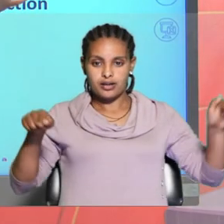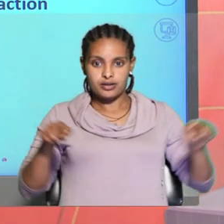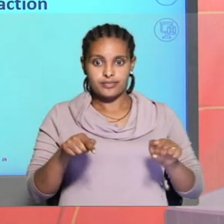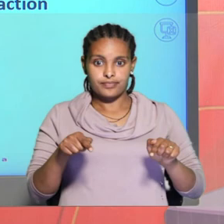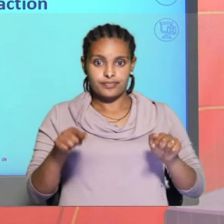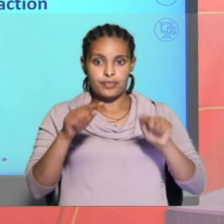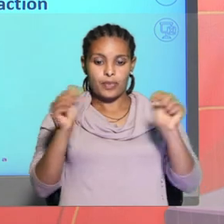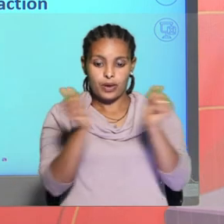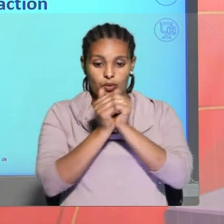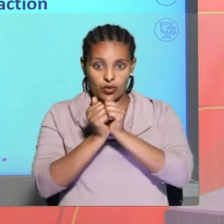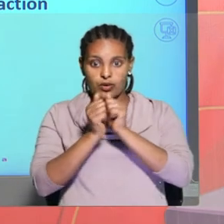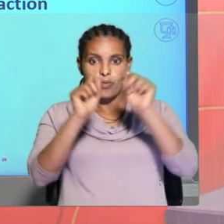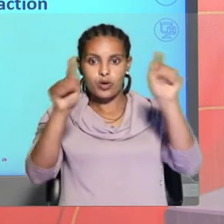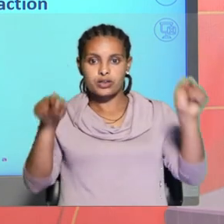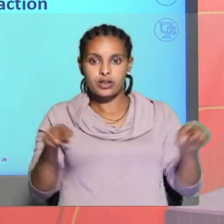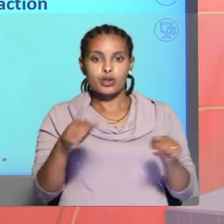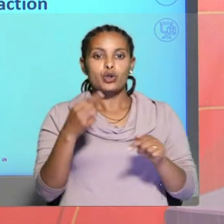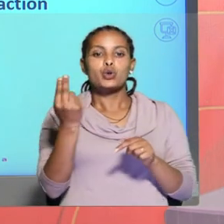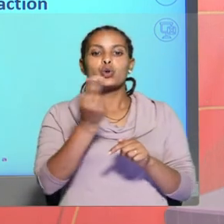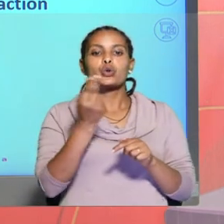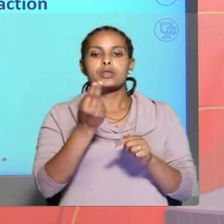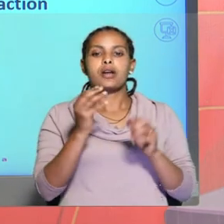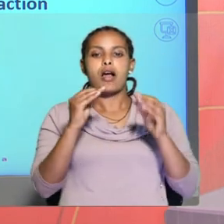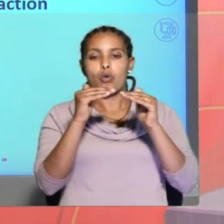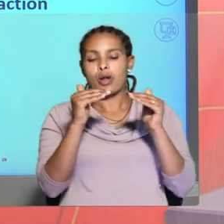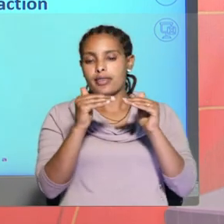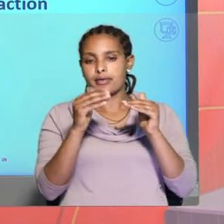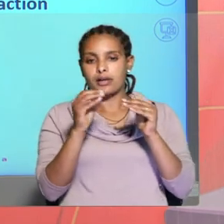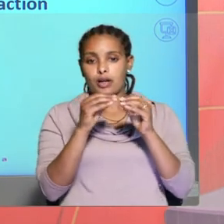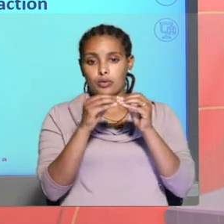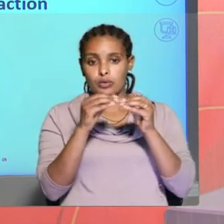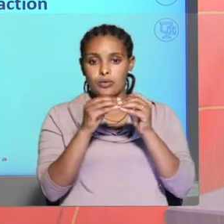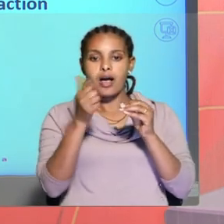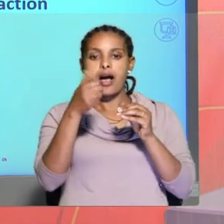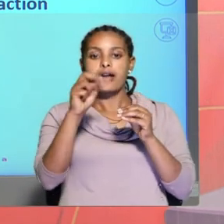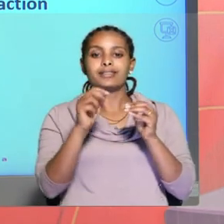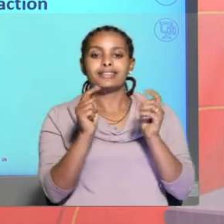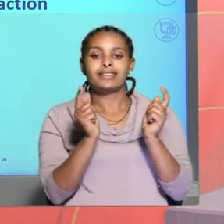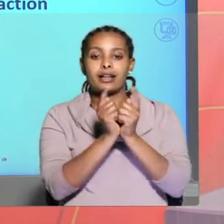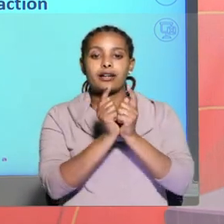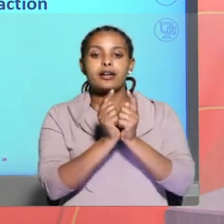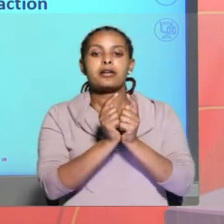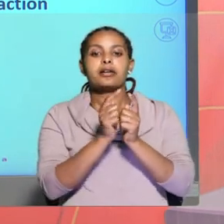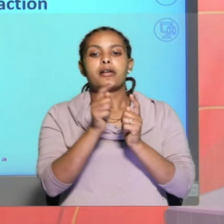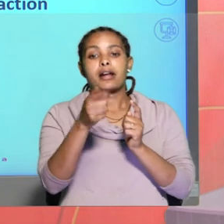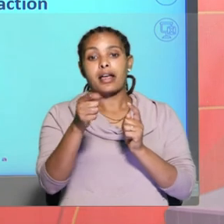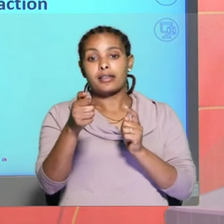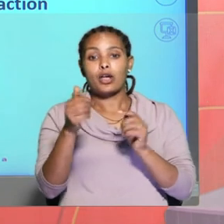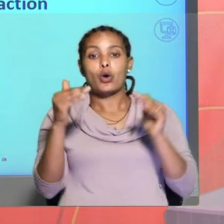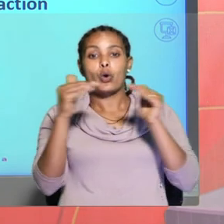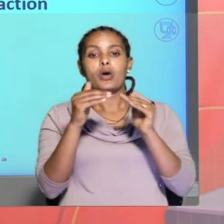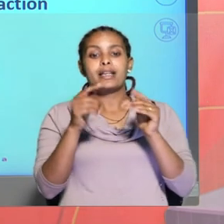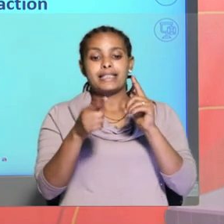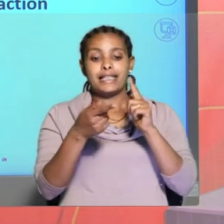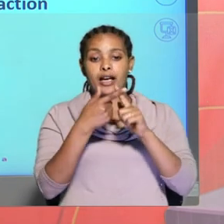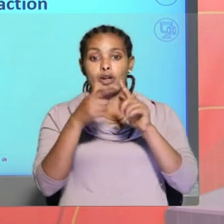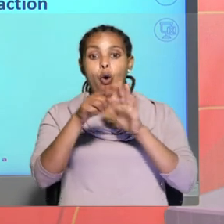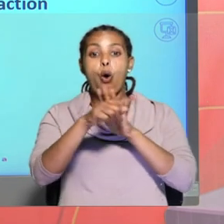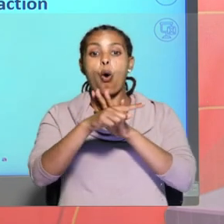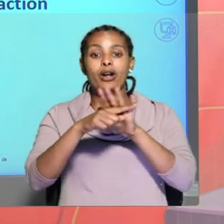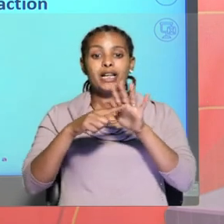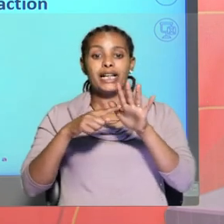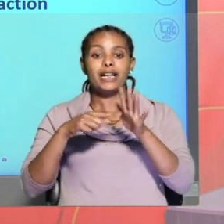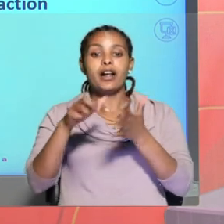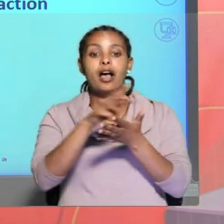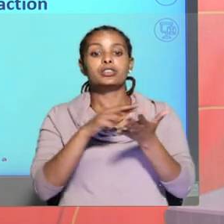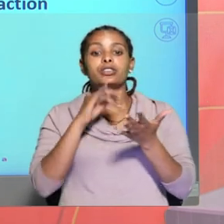integrating both sides using calculus an integrated red equation for a second order reaction